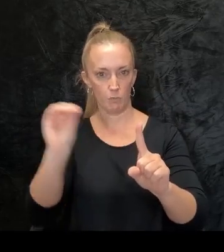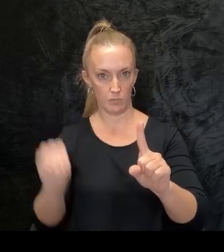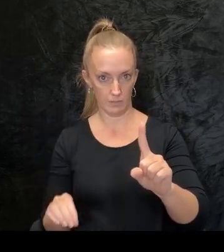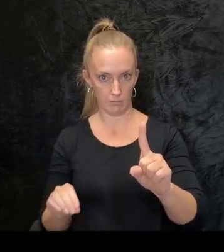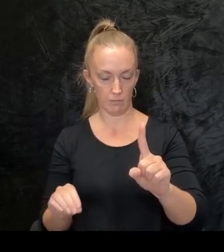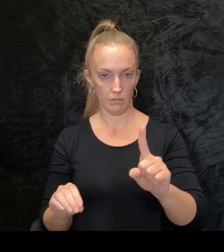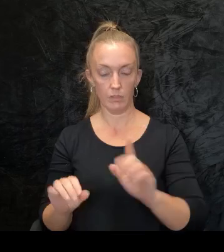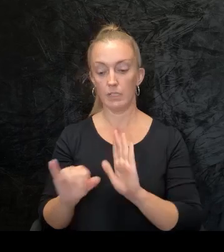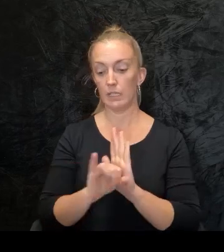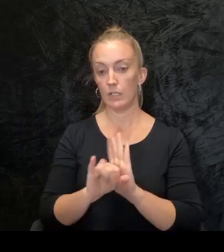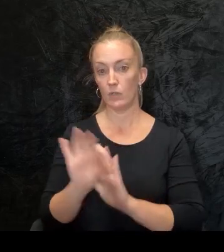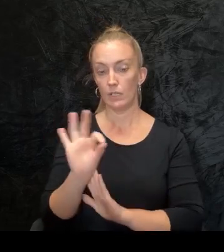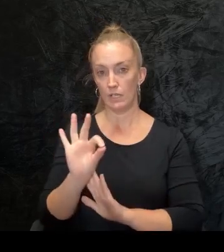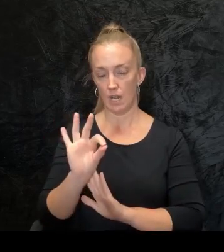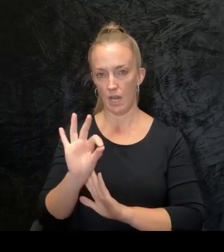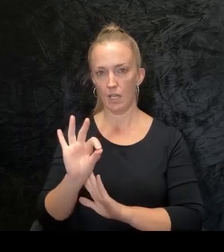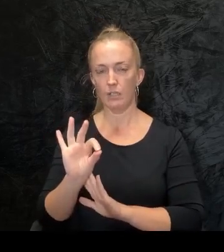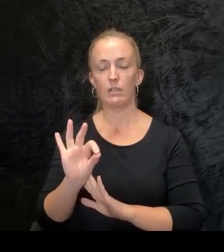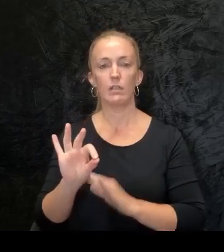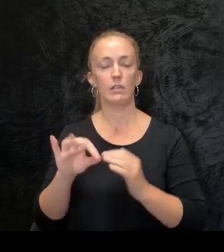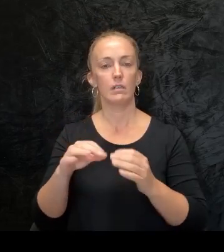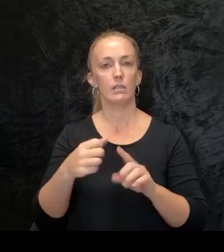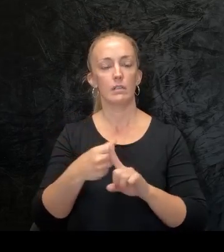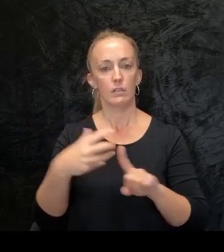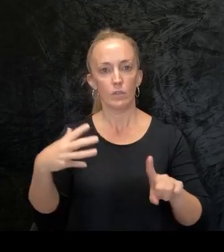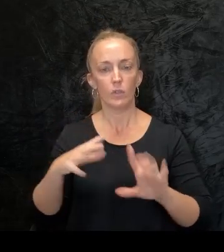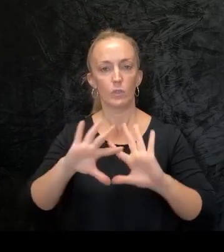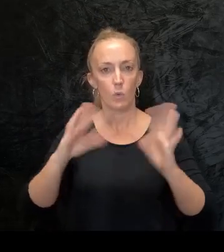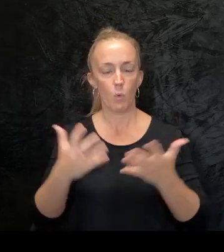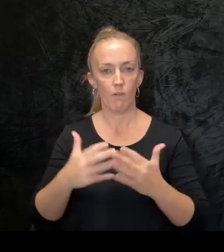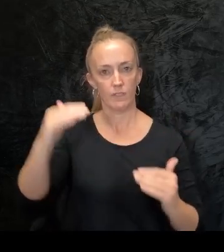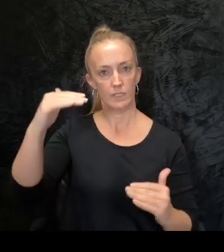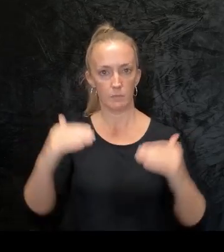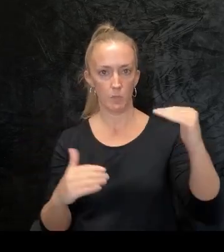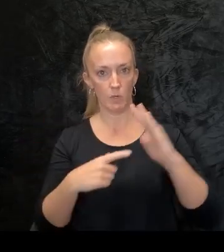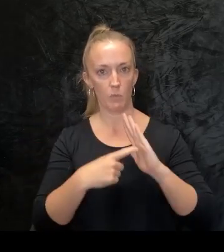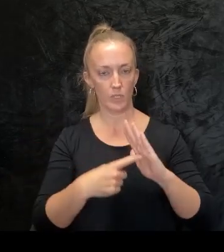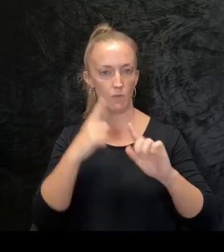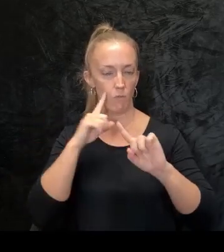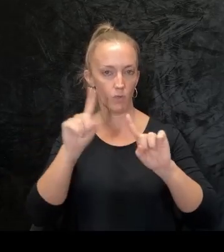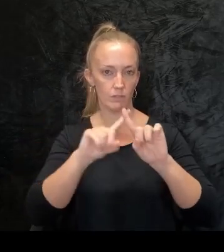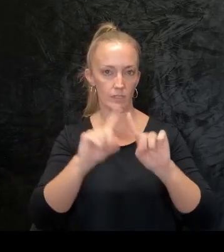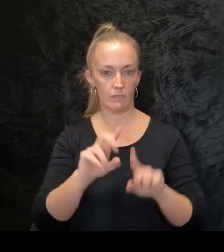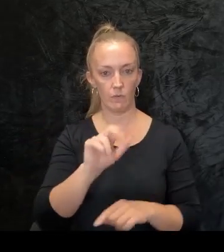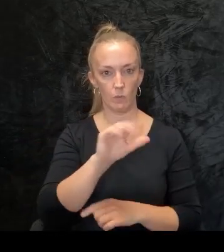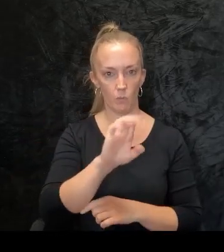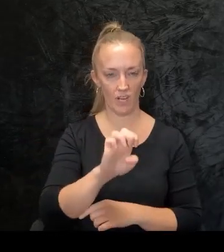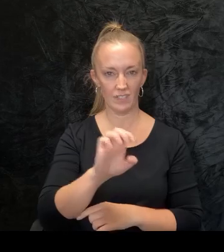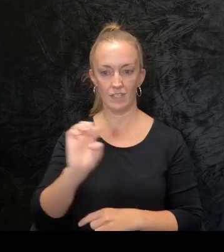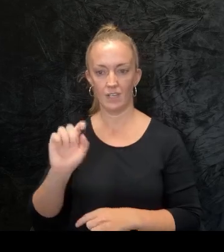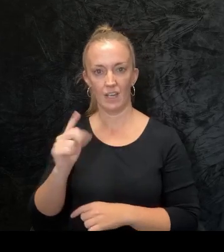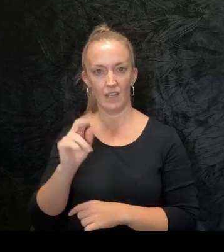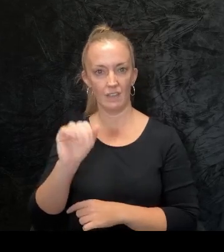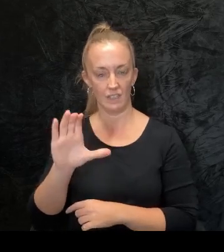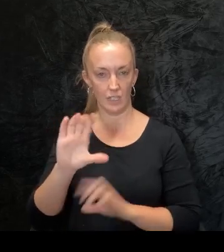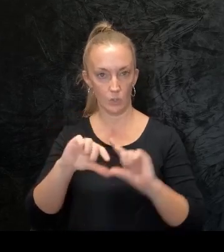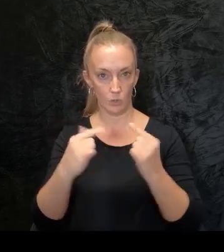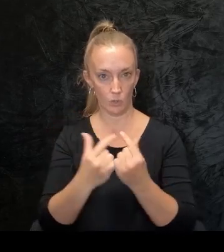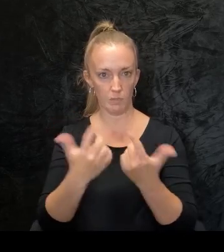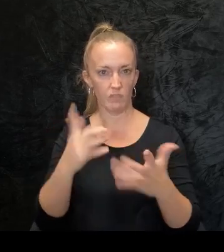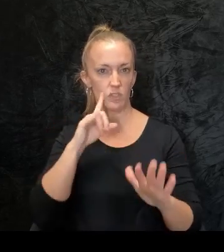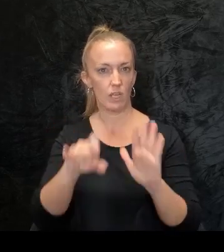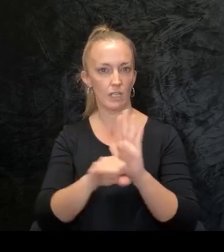Indicator 9 covers the overall disproportionate representation of racial and ethnic groups identified as eligible for